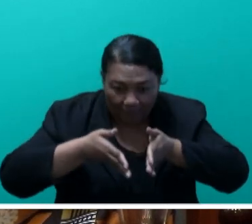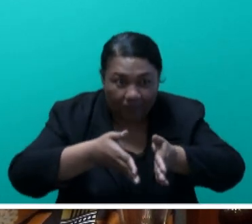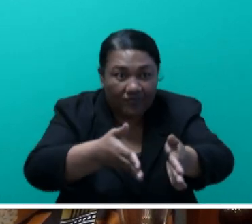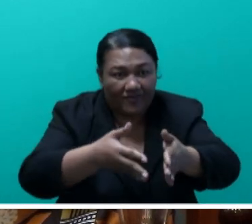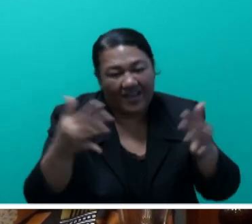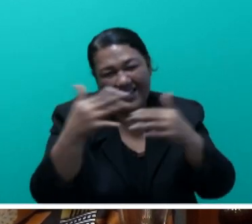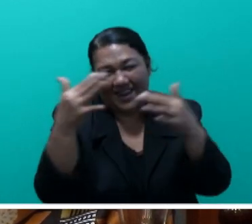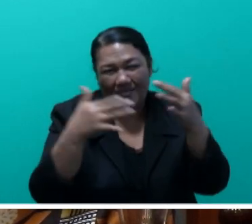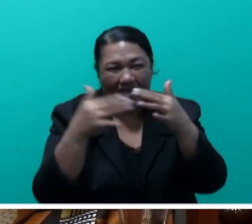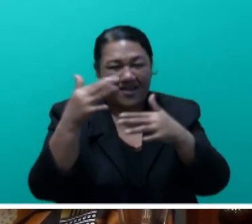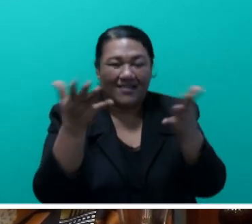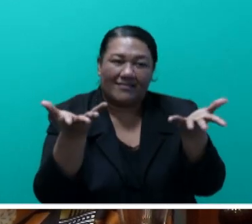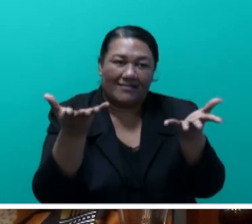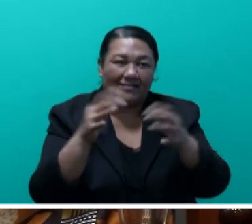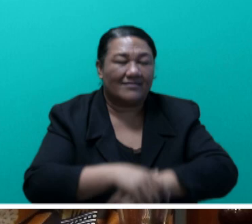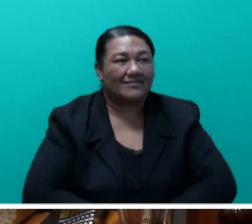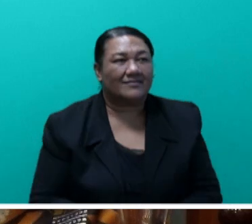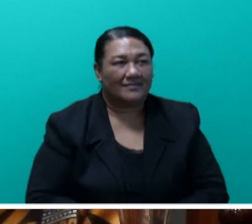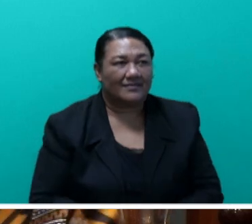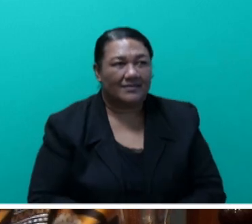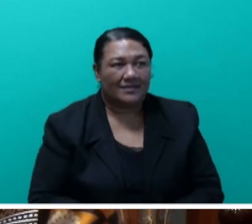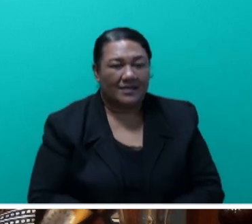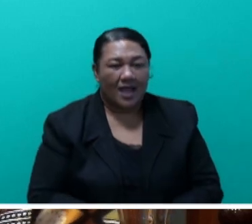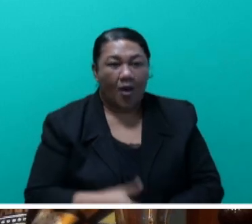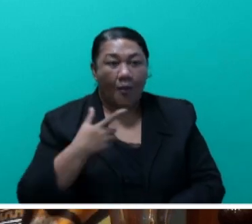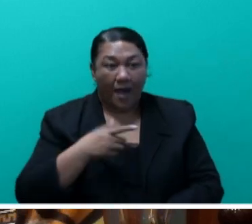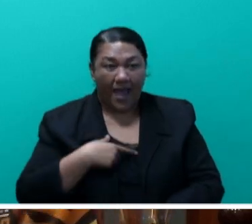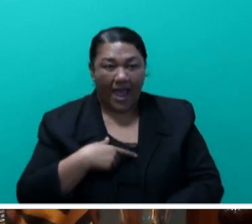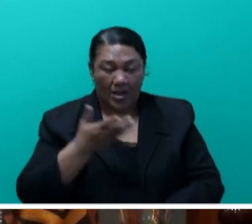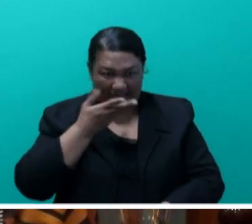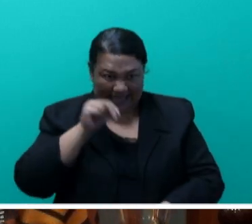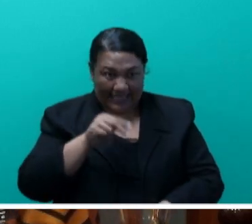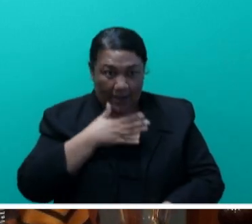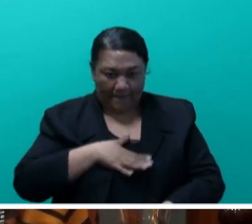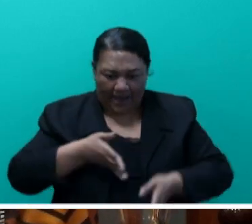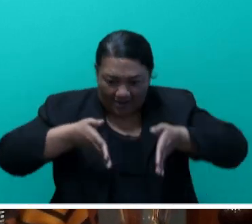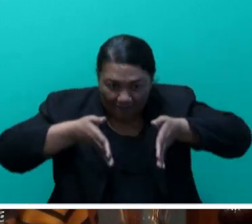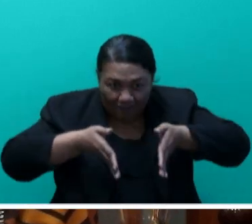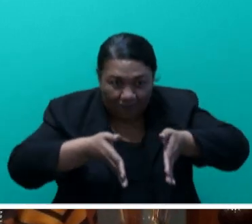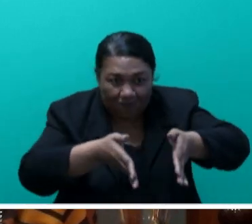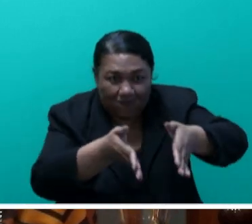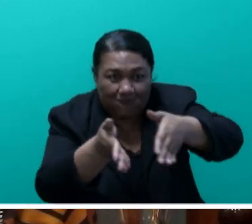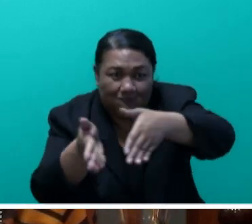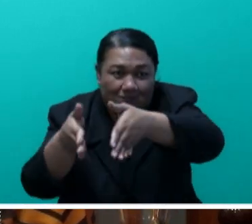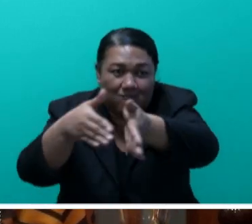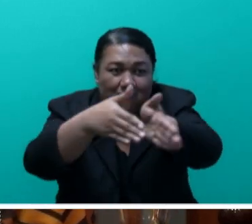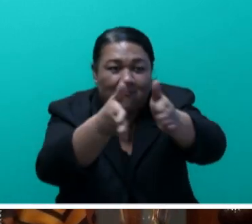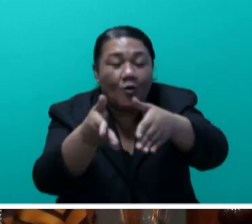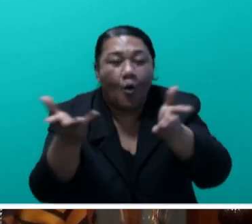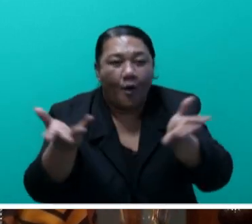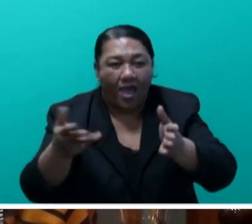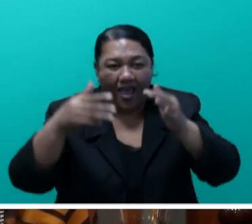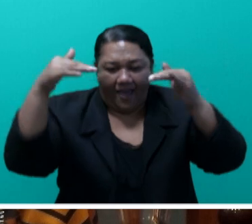network. You have this main trunk, and then they would go right into the valleys.